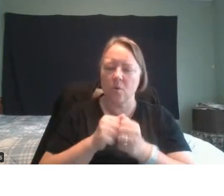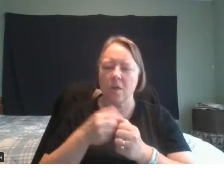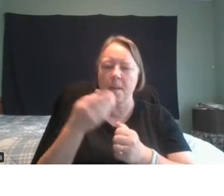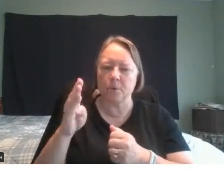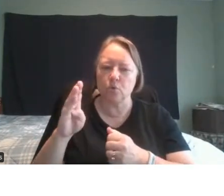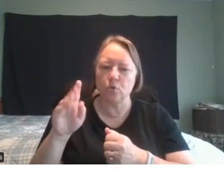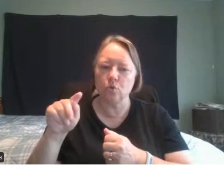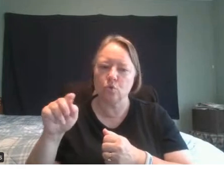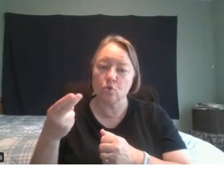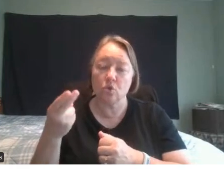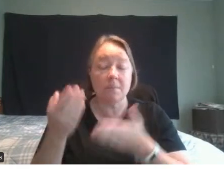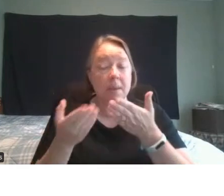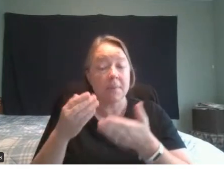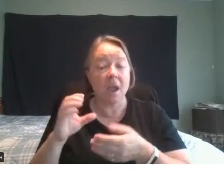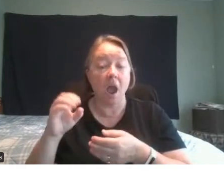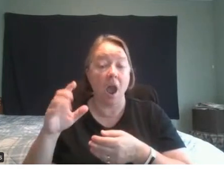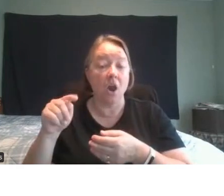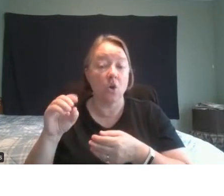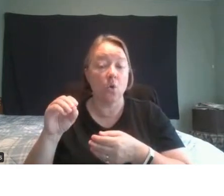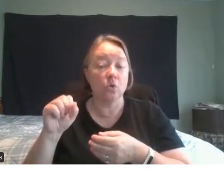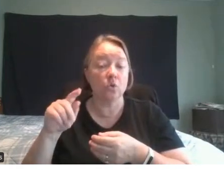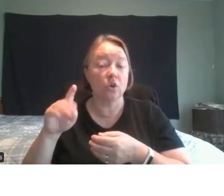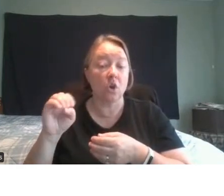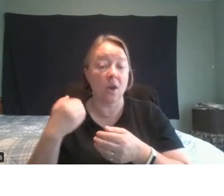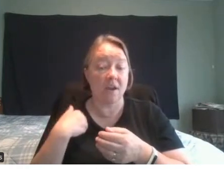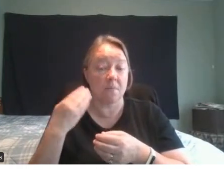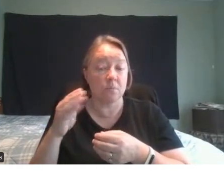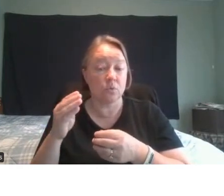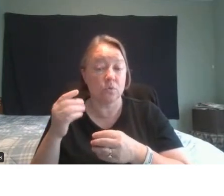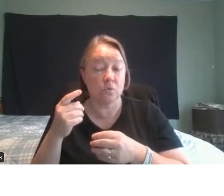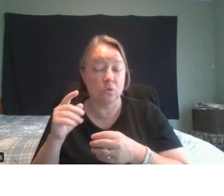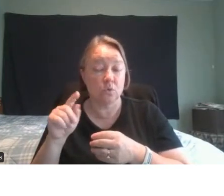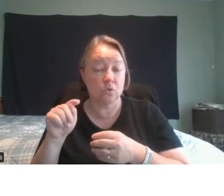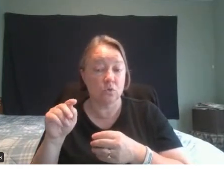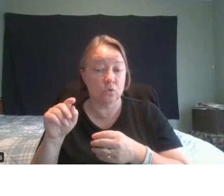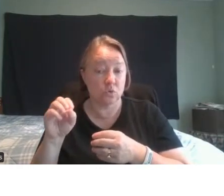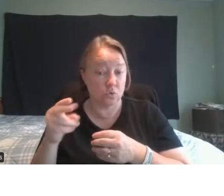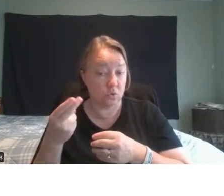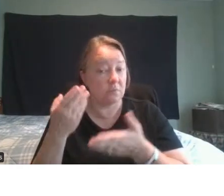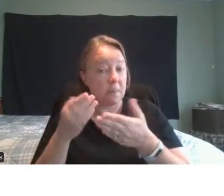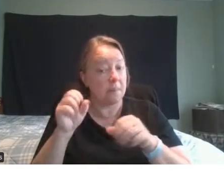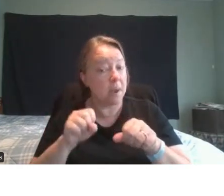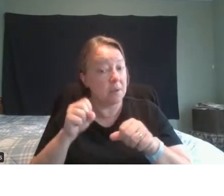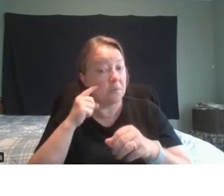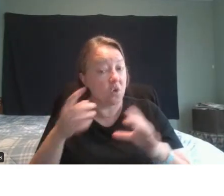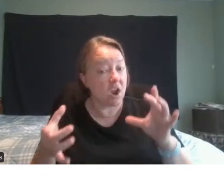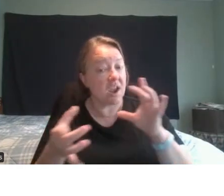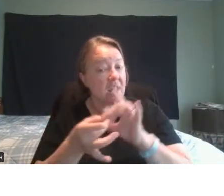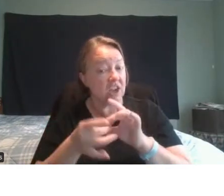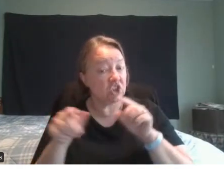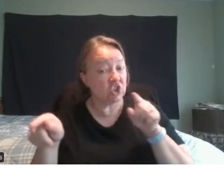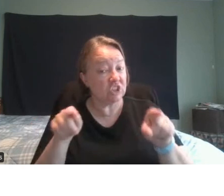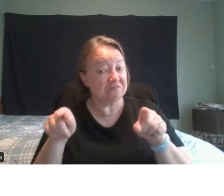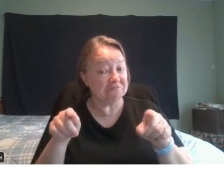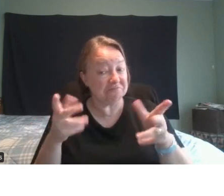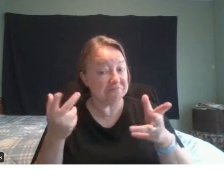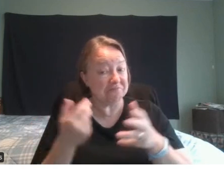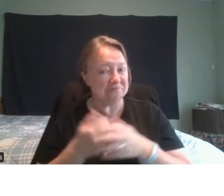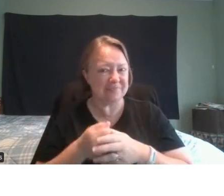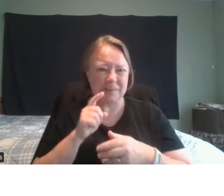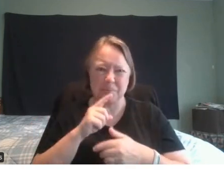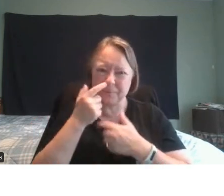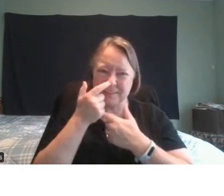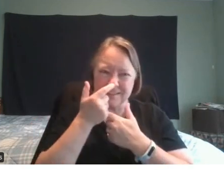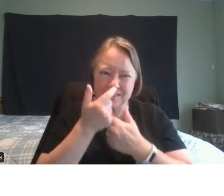be a Bluetooth device, so there is a possibility there for an actual connection. That would be